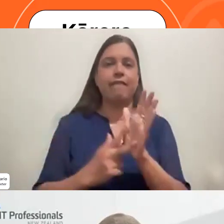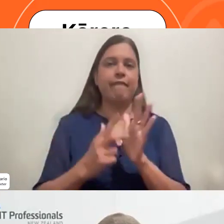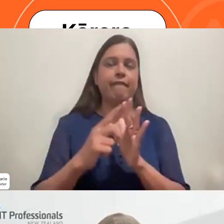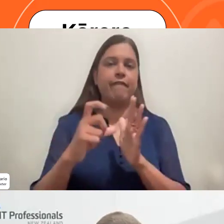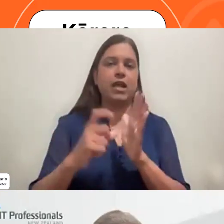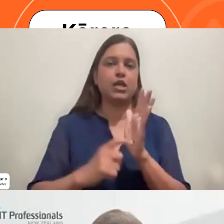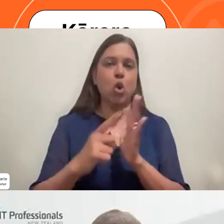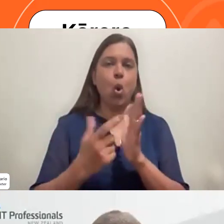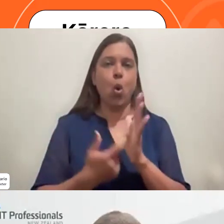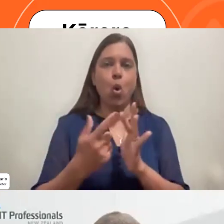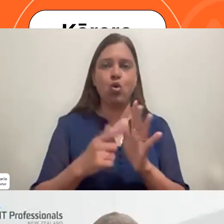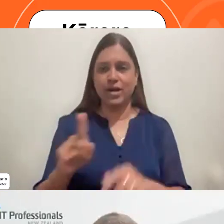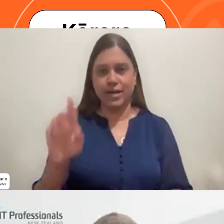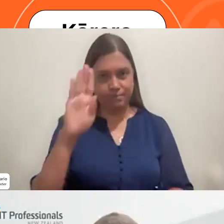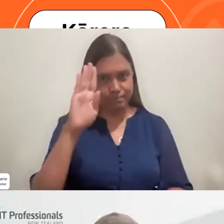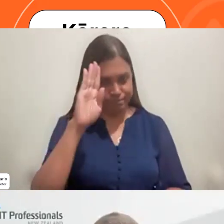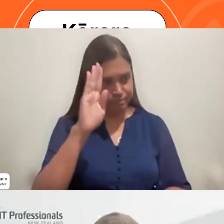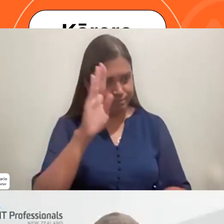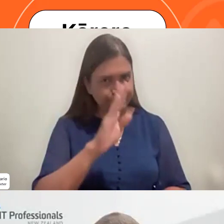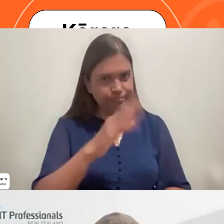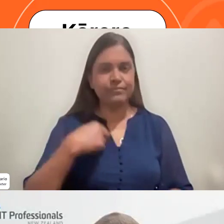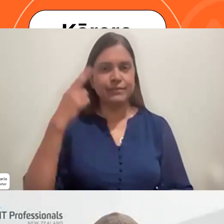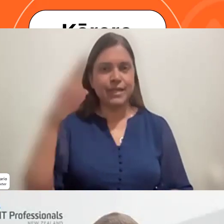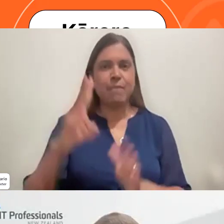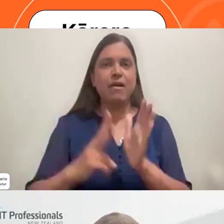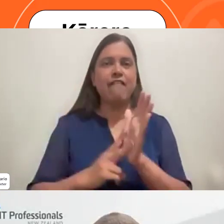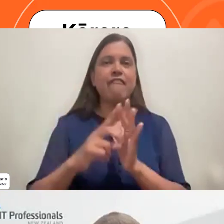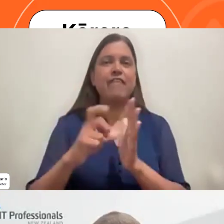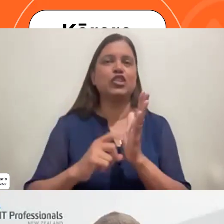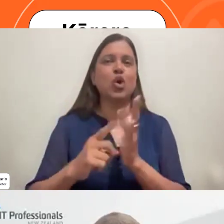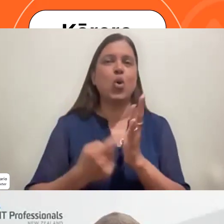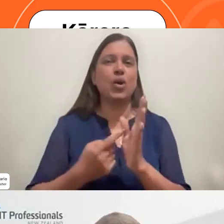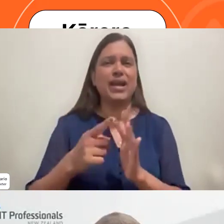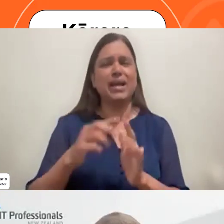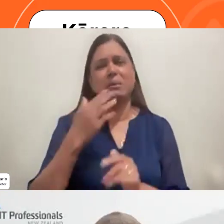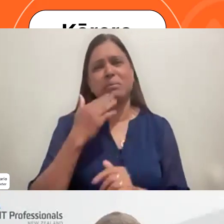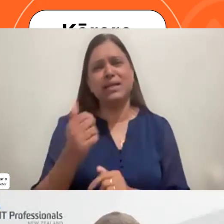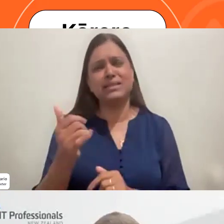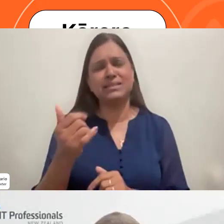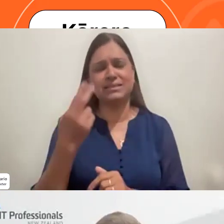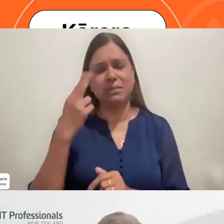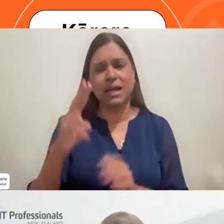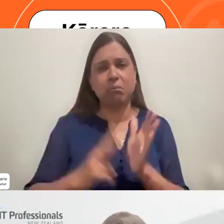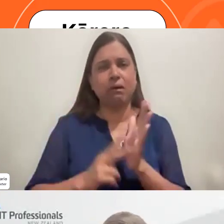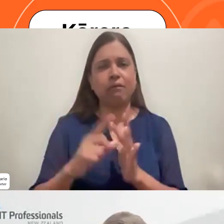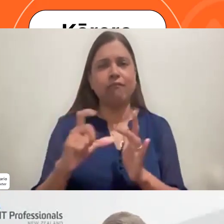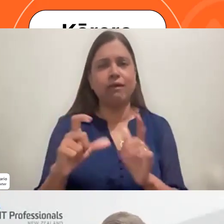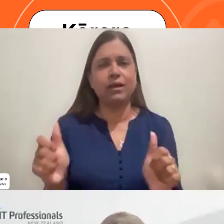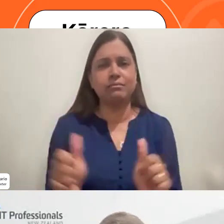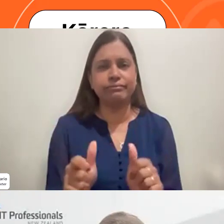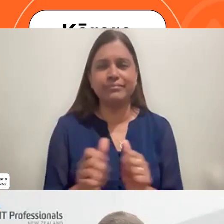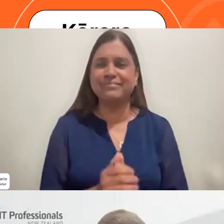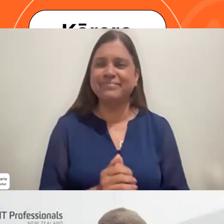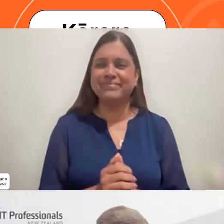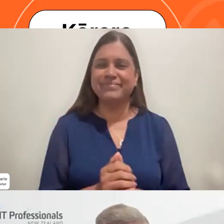Kia ora koutou, ko Victoria McLennan toka wingoa, but please call me Vic. Thank you all for having me here today. I hope